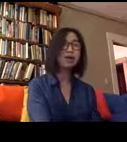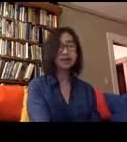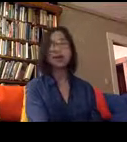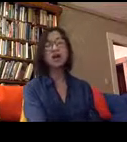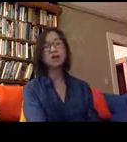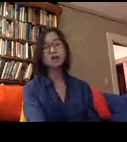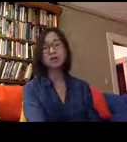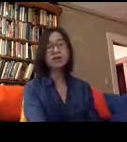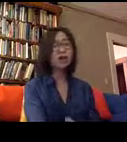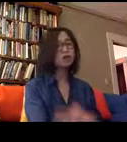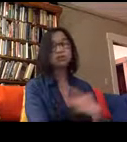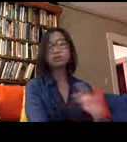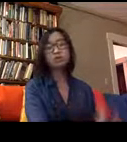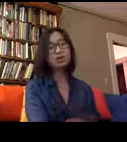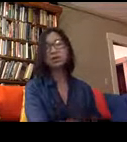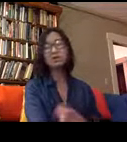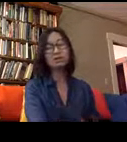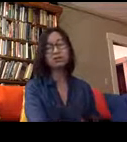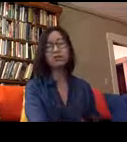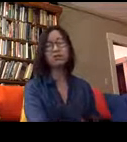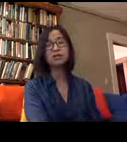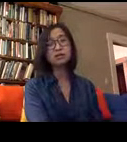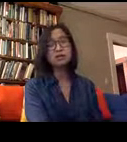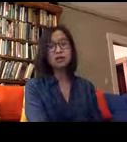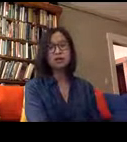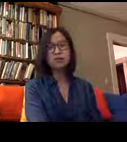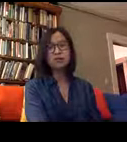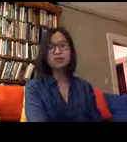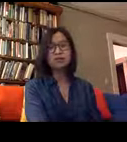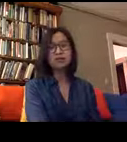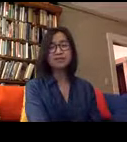back, I'll do cooking, cater. And